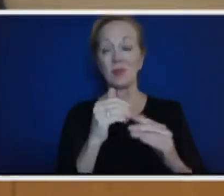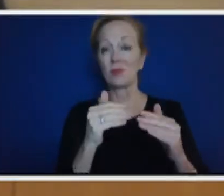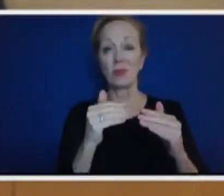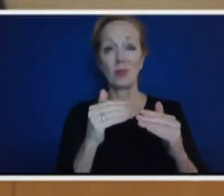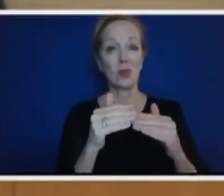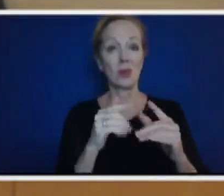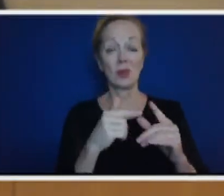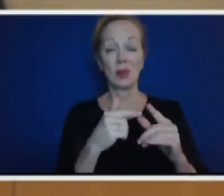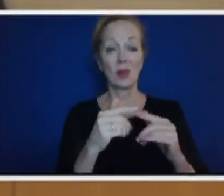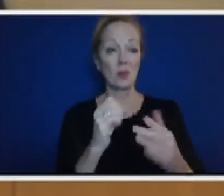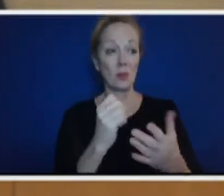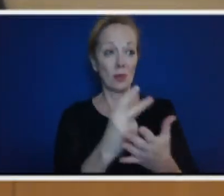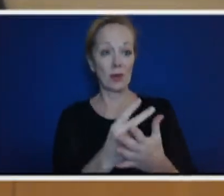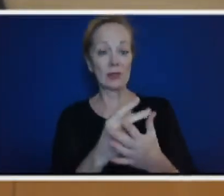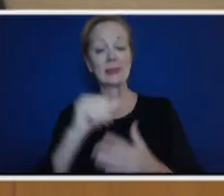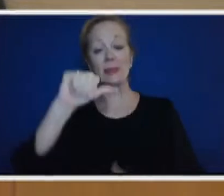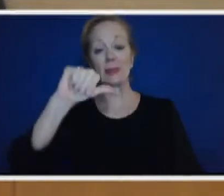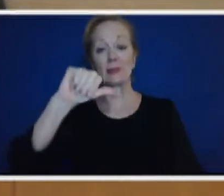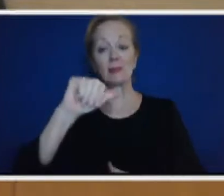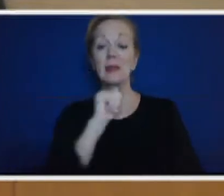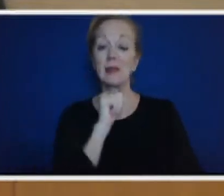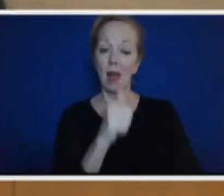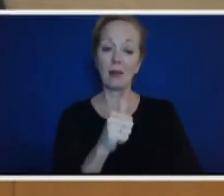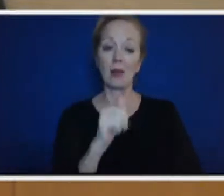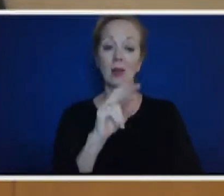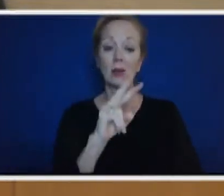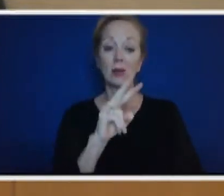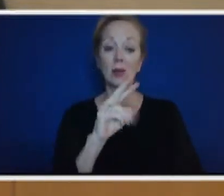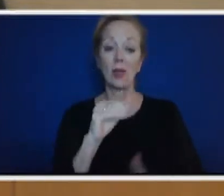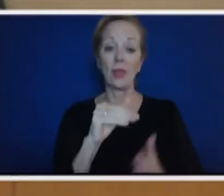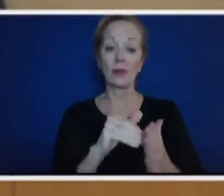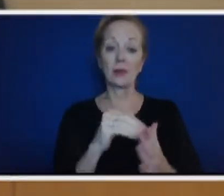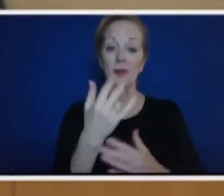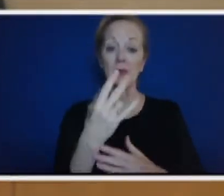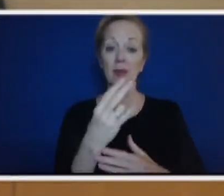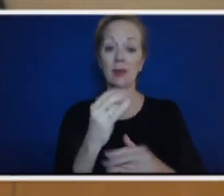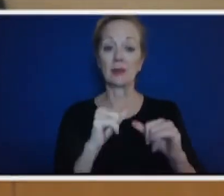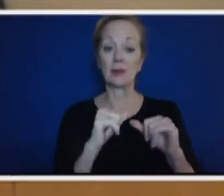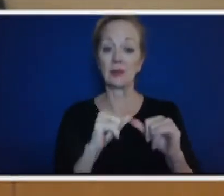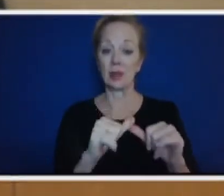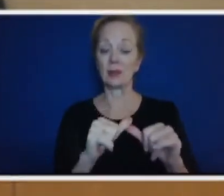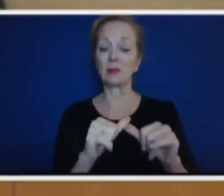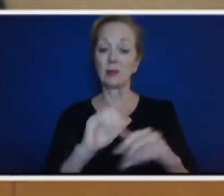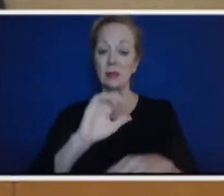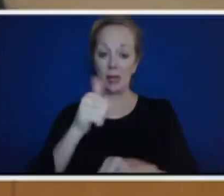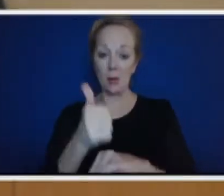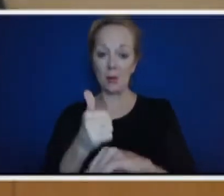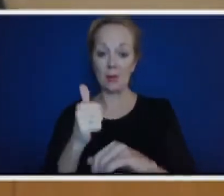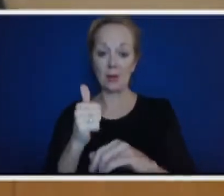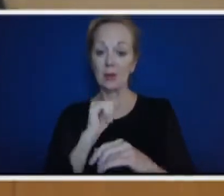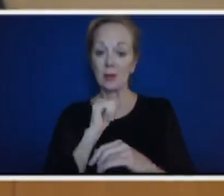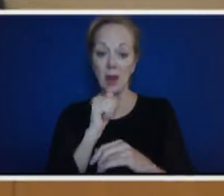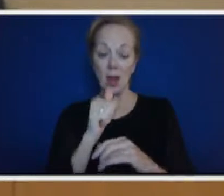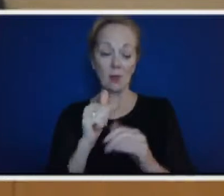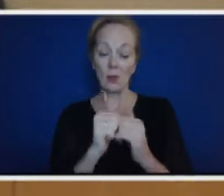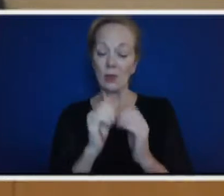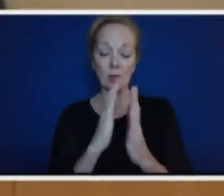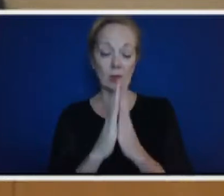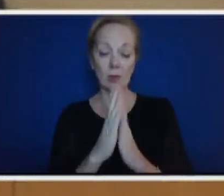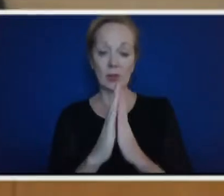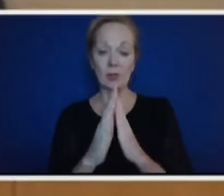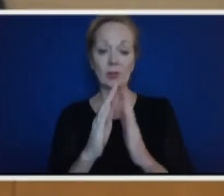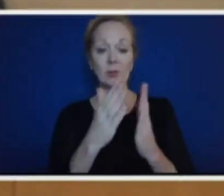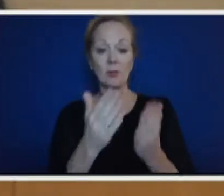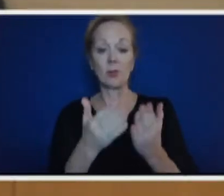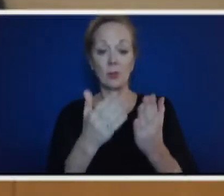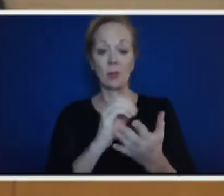approved successfully, gets denied. The 2017 petition is still in place without the transportation improvements being proposed. So all the